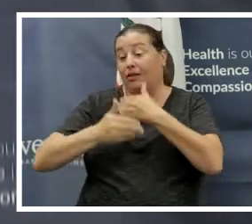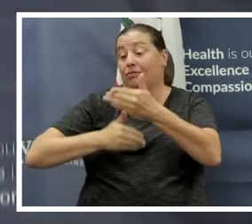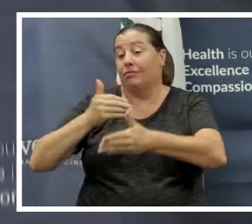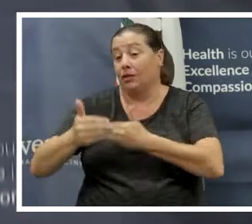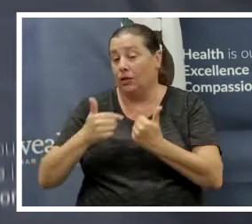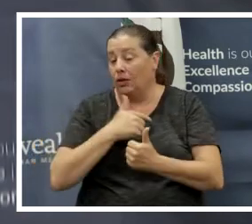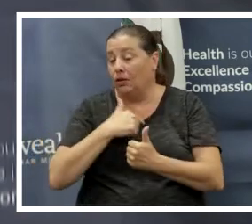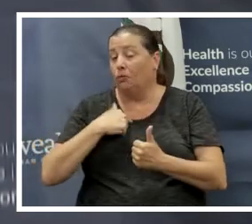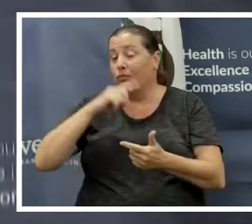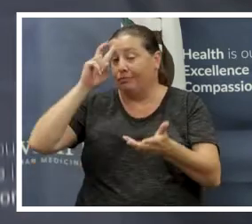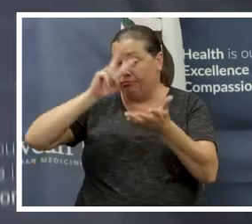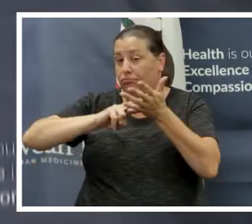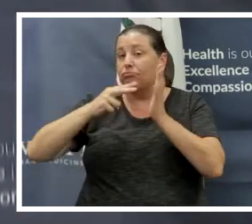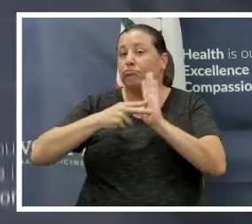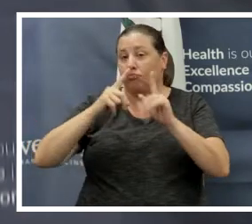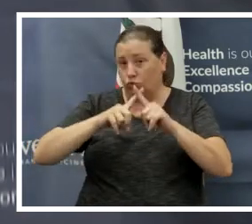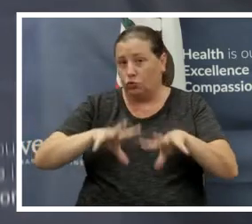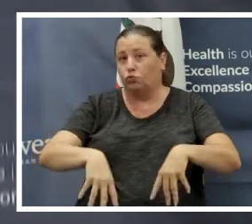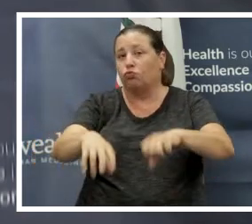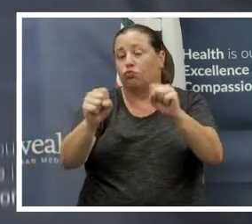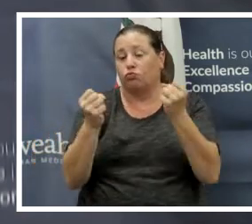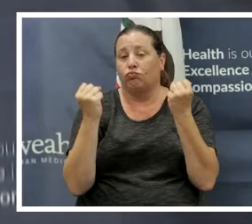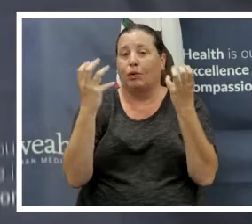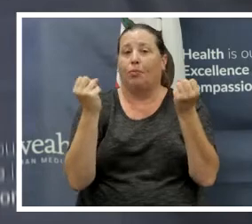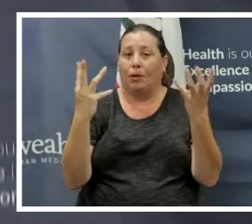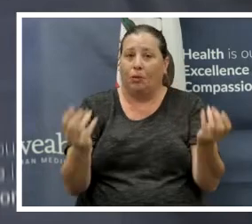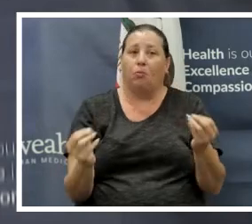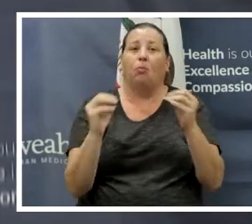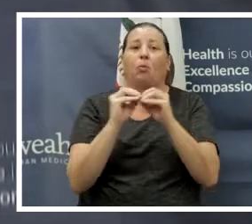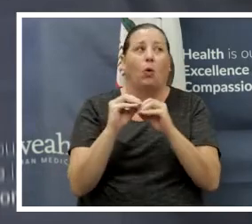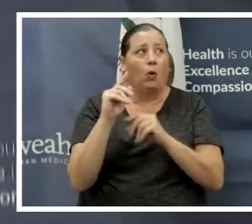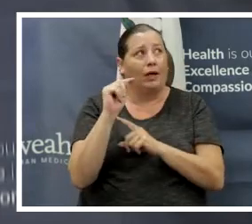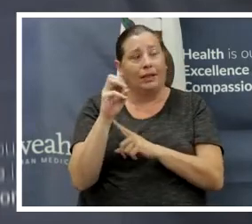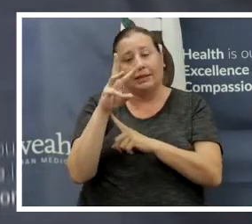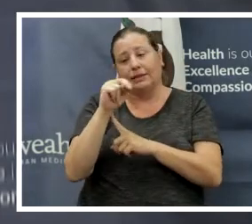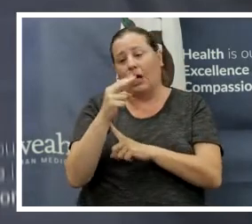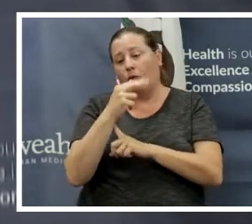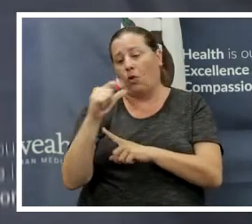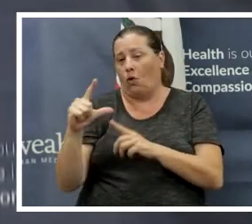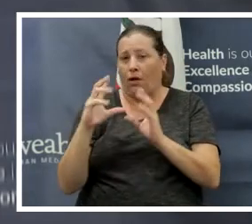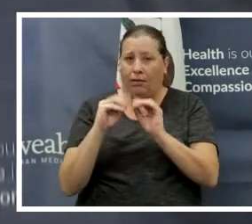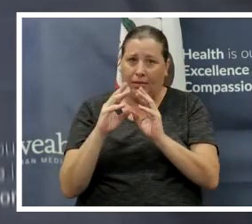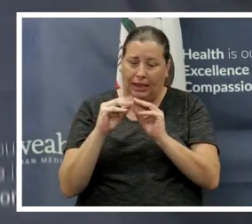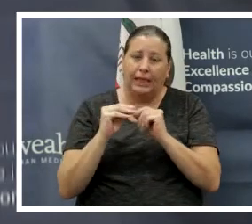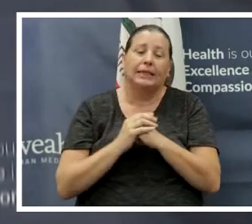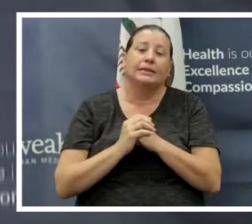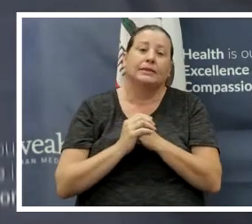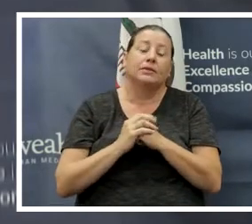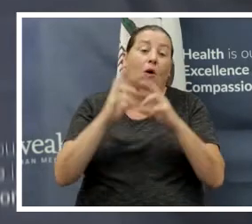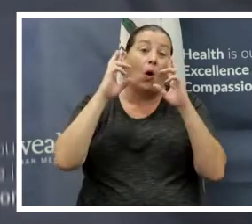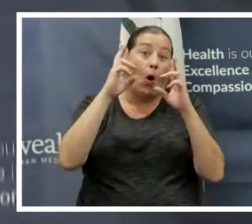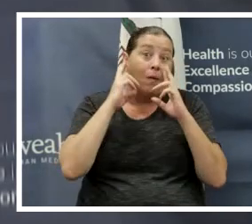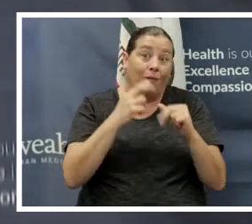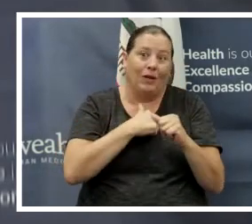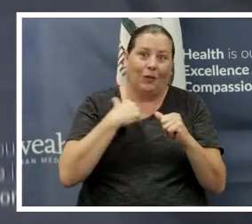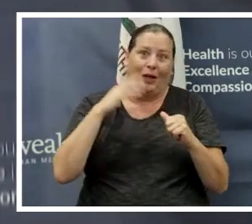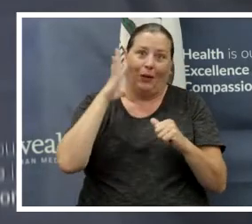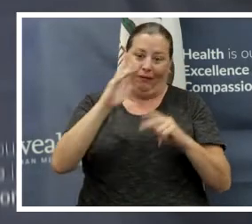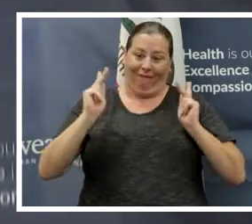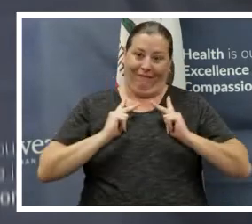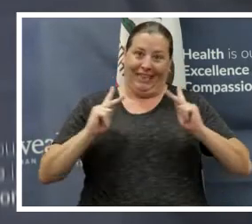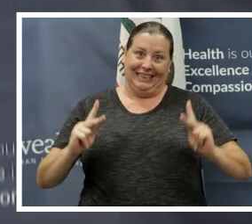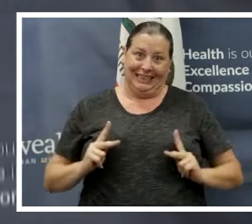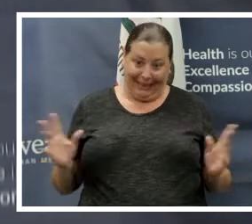hold many future town hall meetings. Hopefully, we're doing it physically together and not